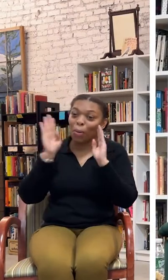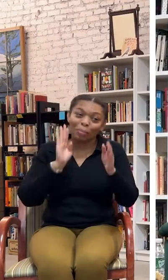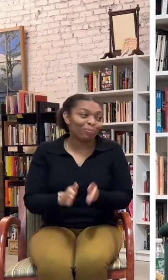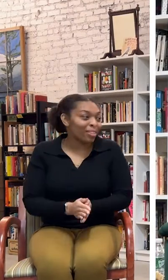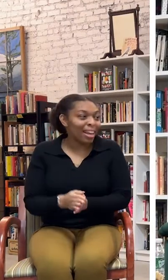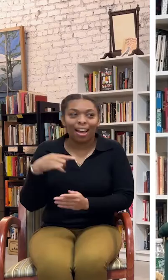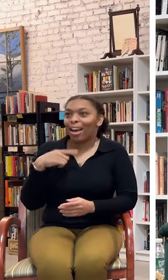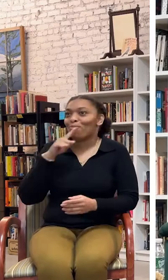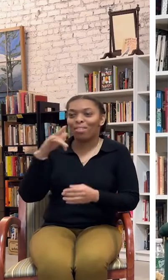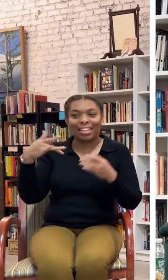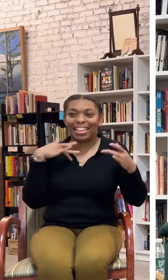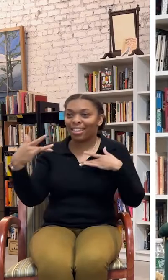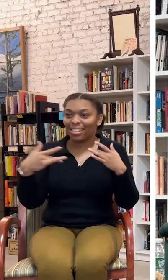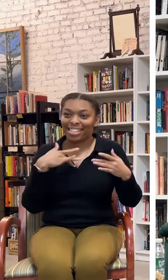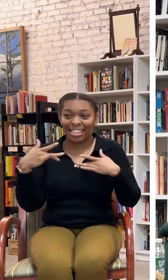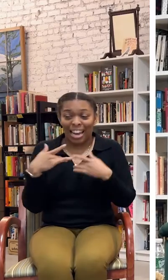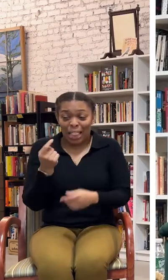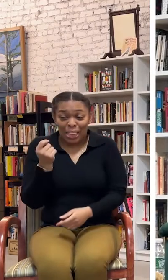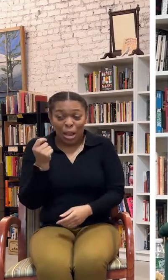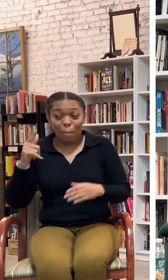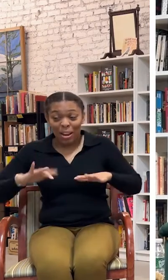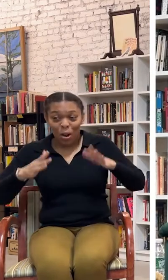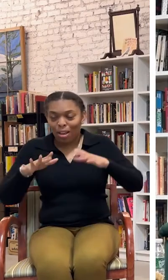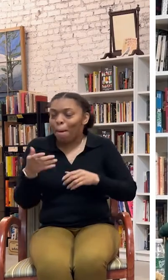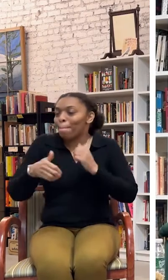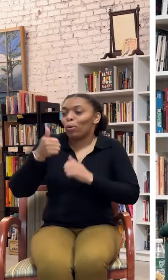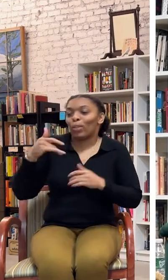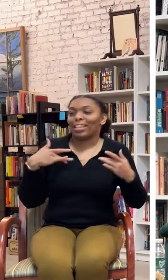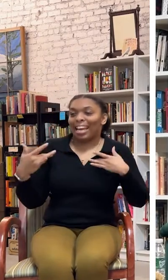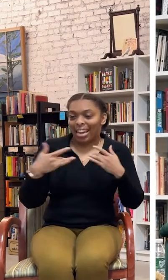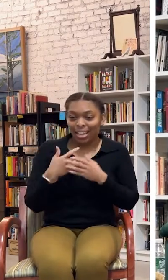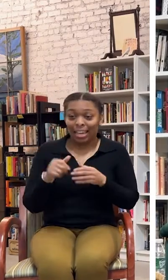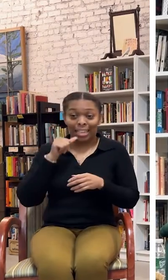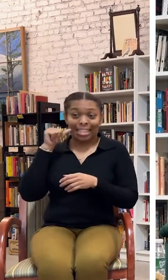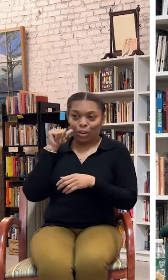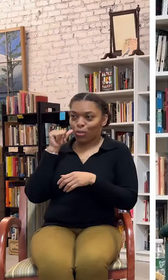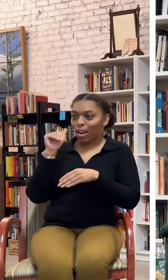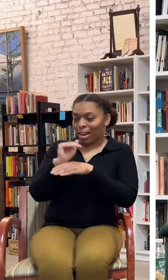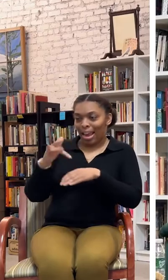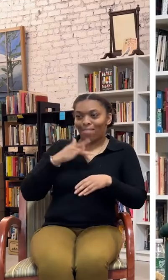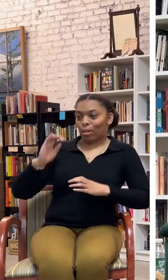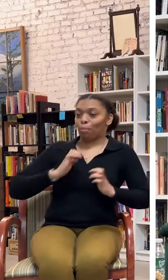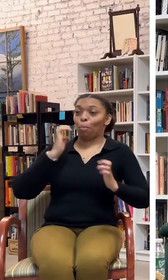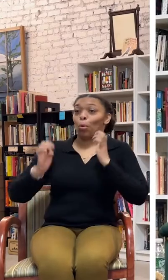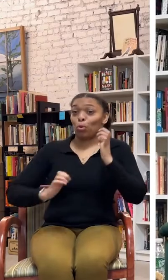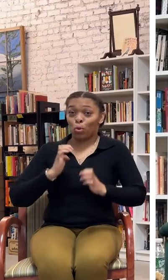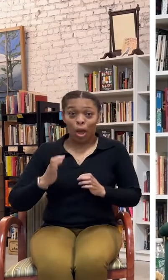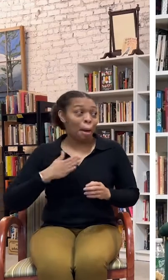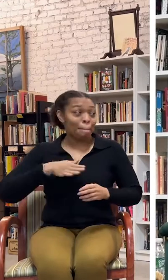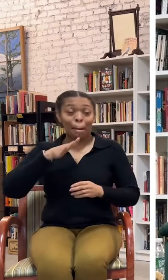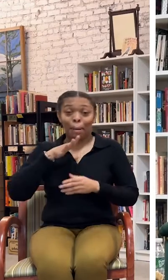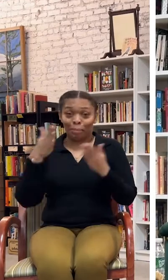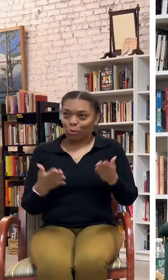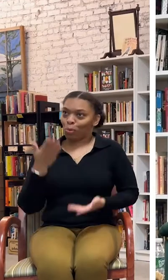I'm really excited. A little bit nervous, but mostly excited. Last night I got emotional, so it might happen. My mom's sitting here, I might